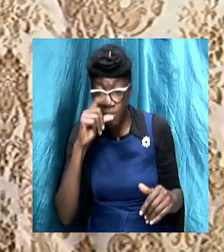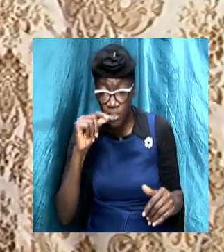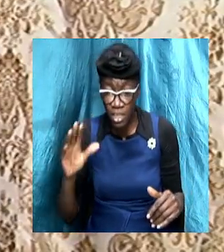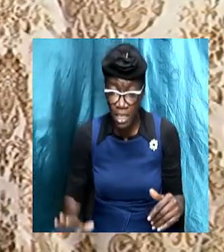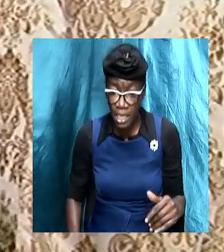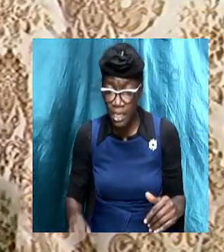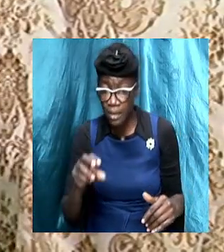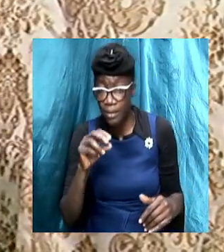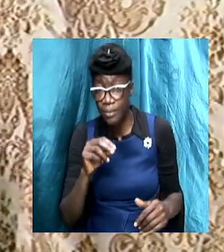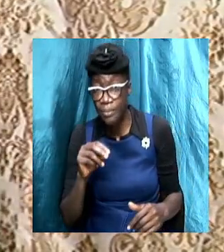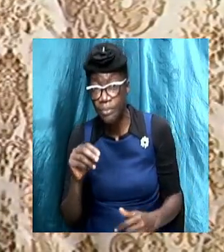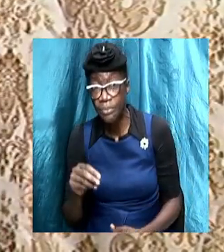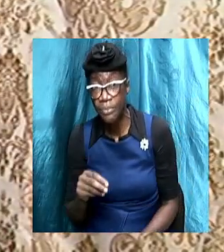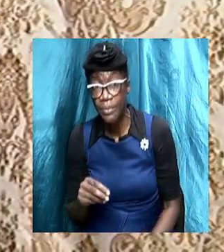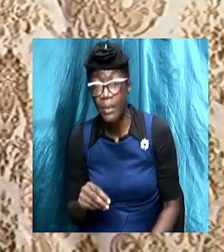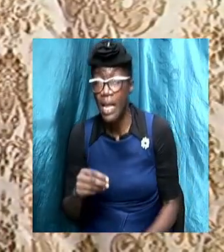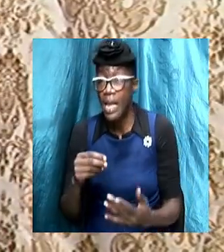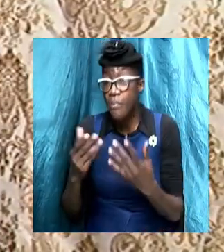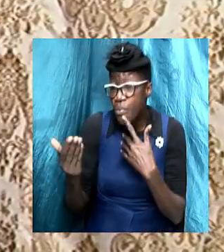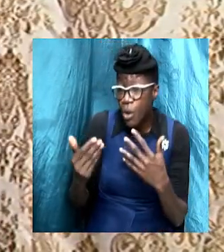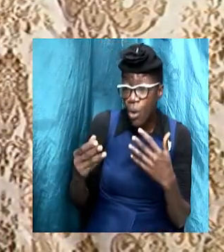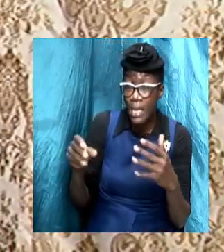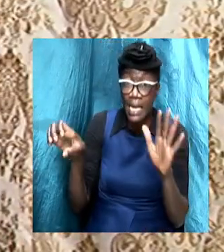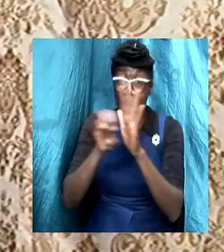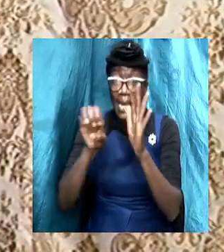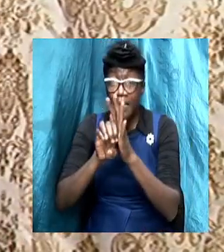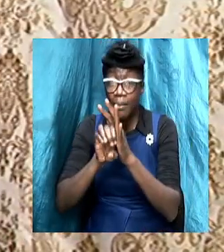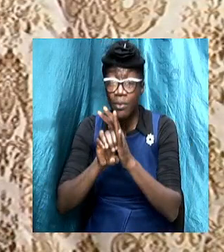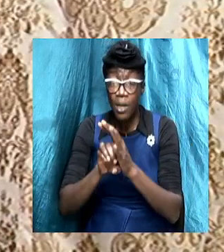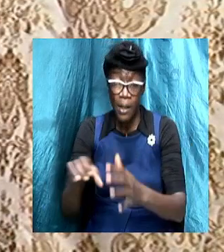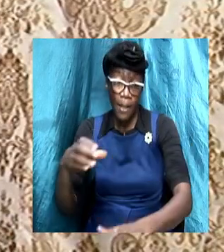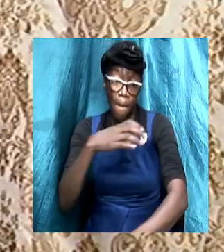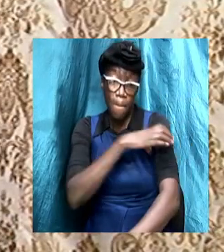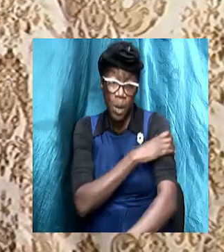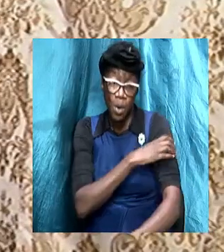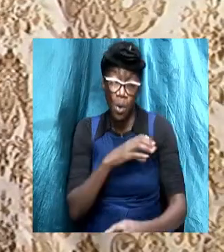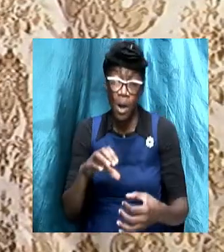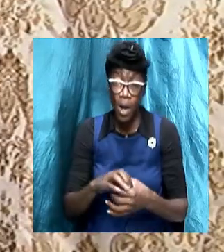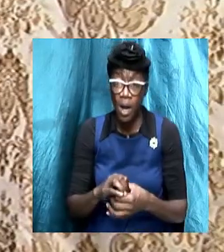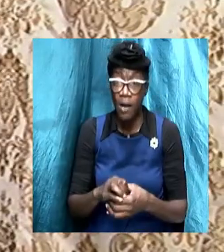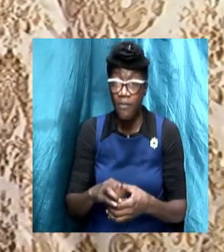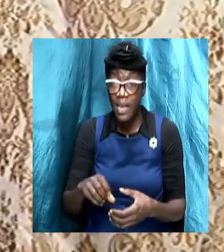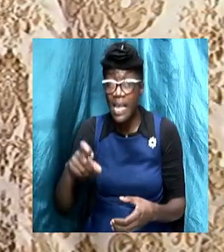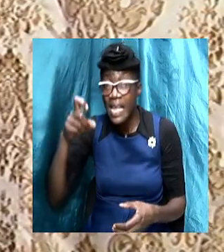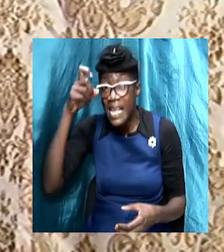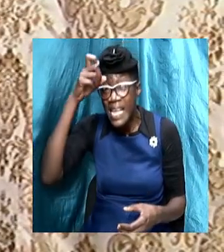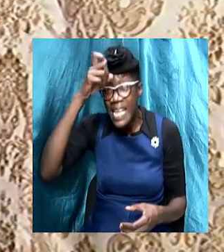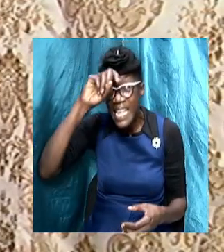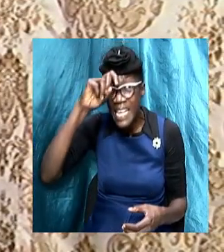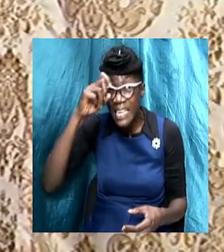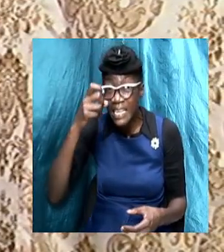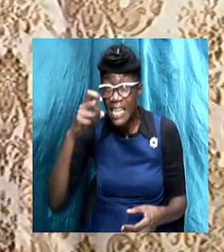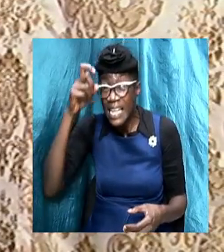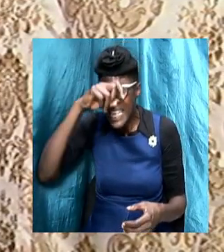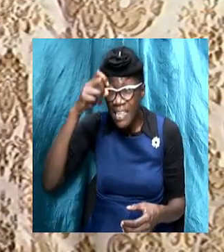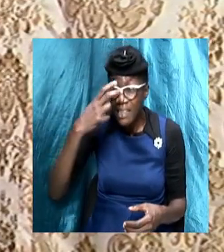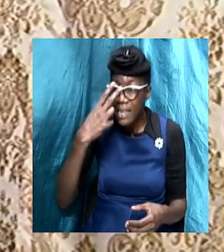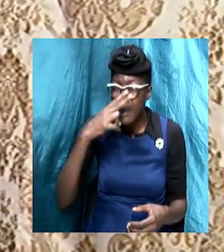of how an eagle, the power of the eagle is able to see for